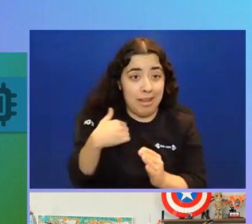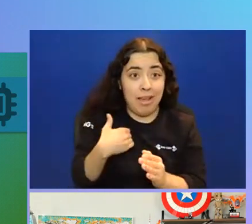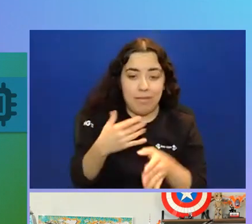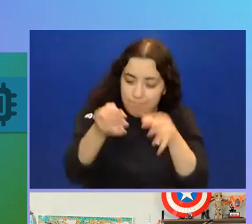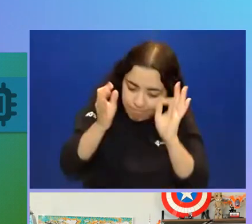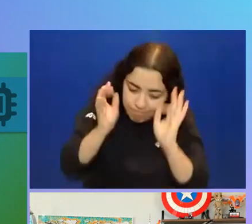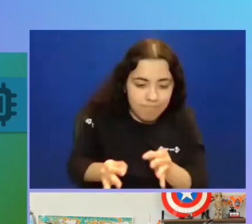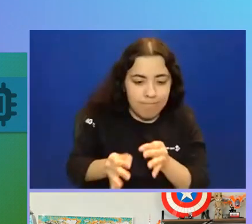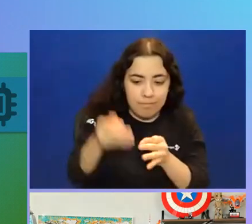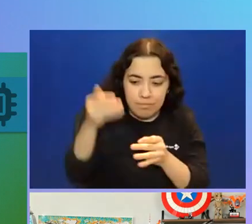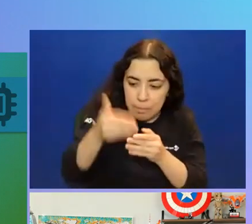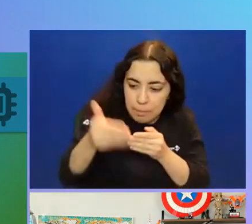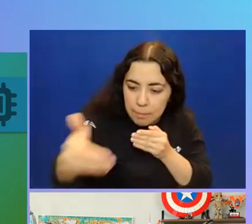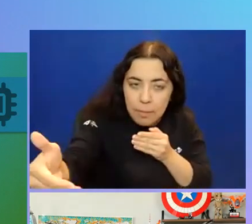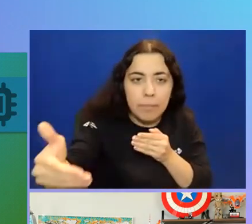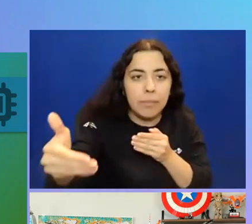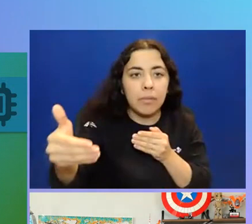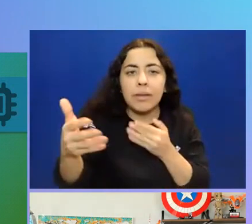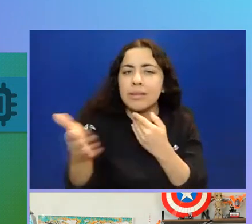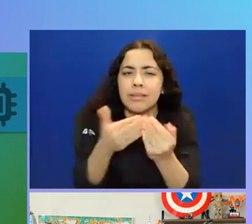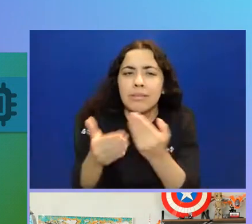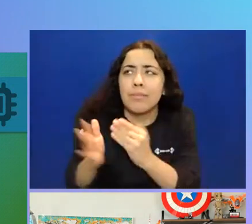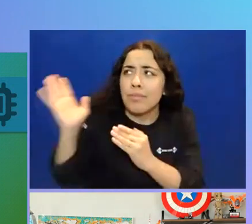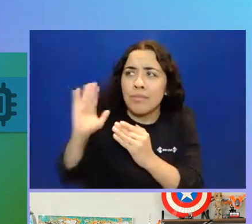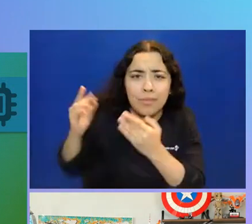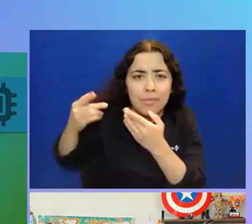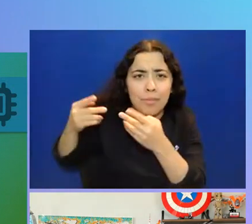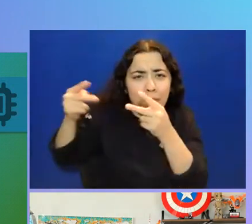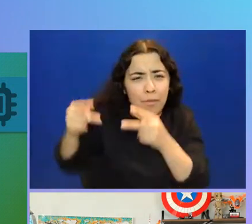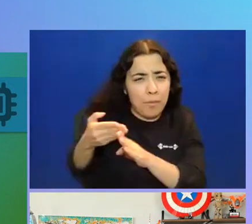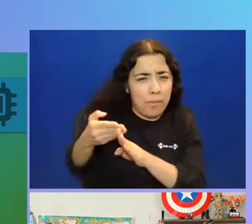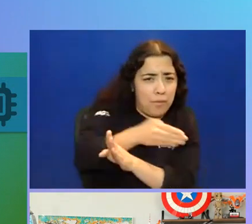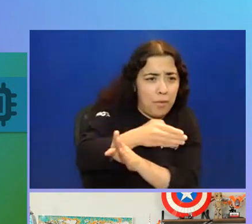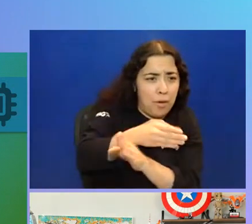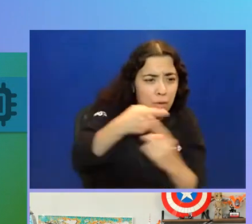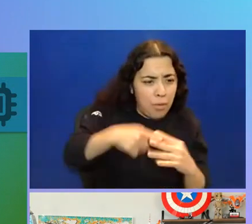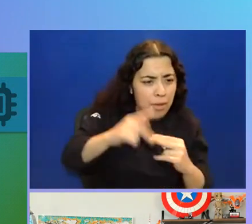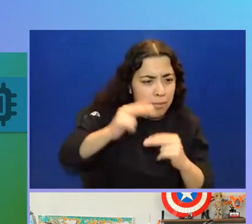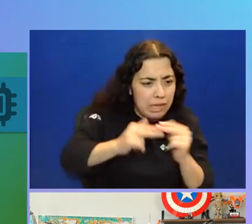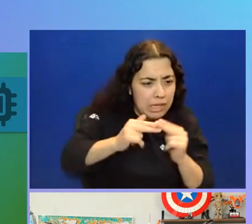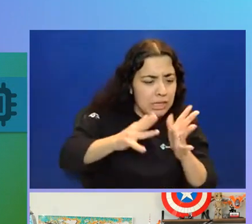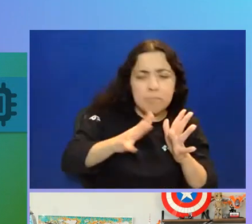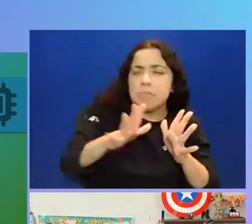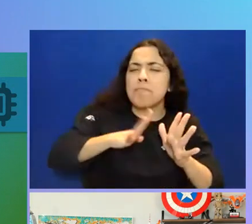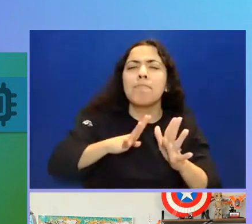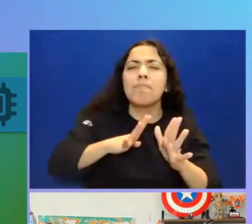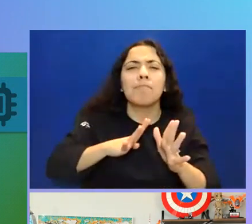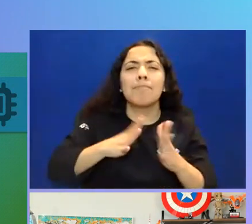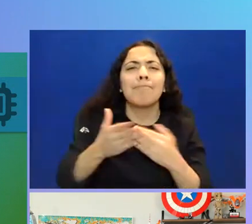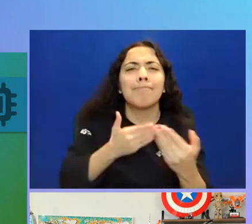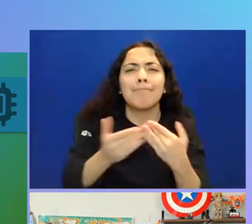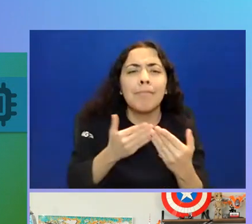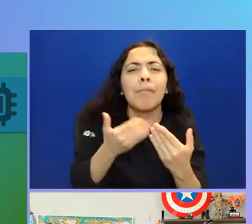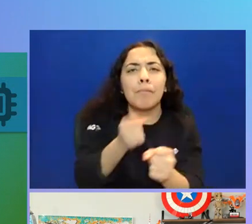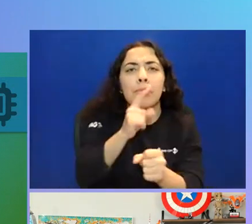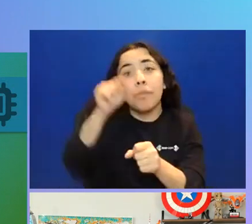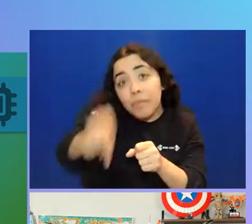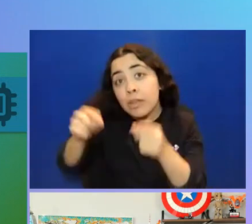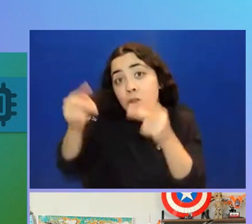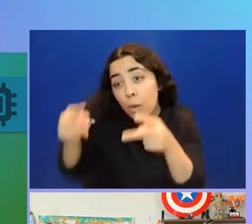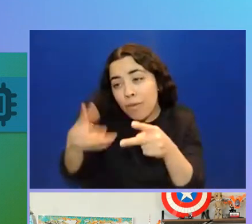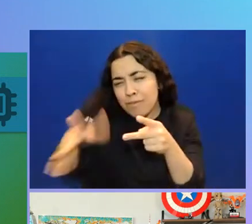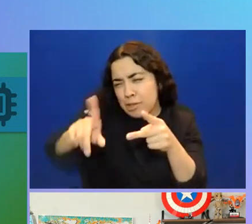that regardless of what's happened before the code as it was being built, we're going to say, hey, we need to make sure that this code has been tested